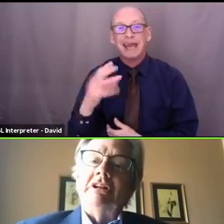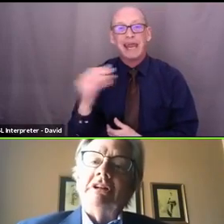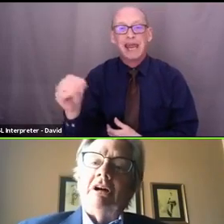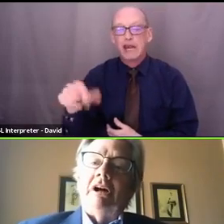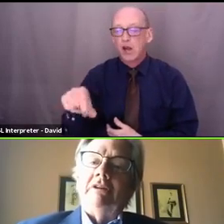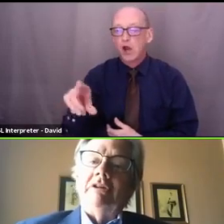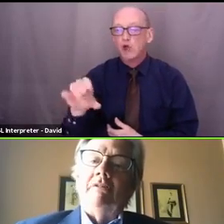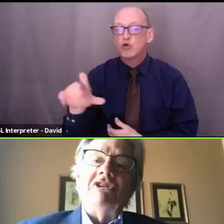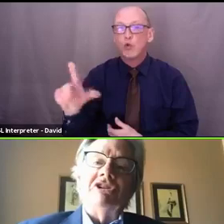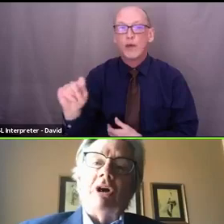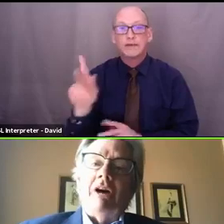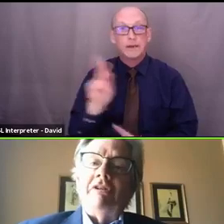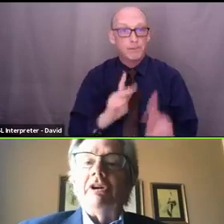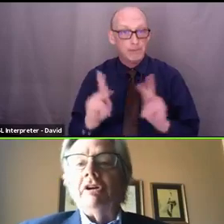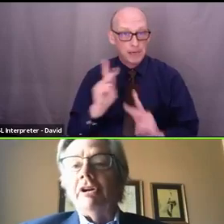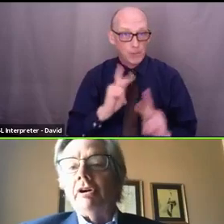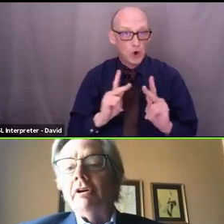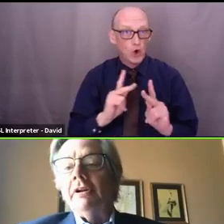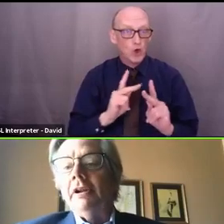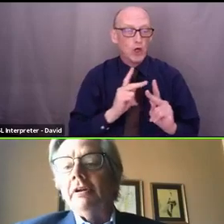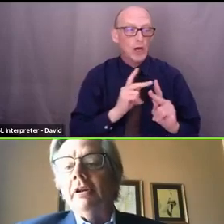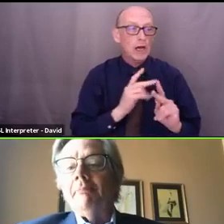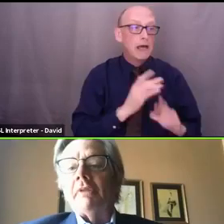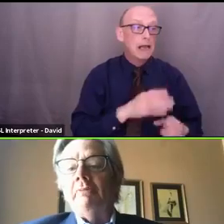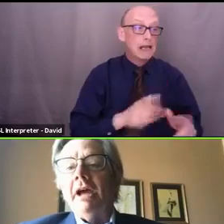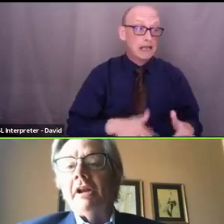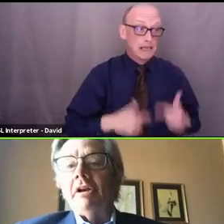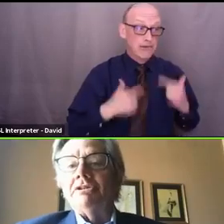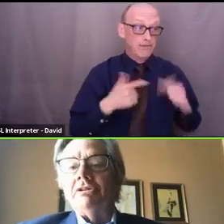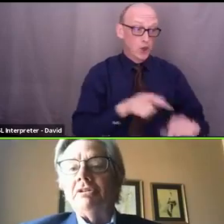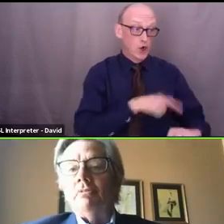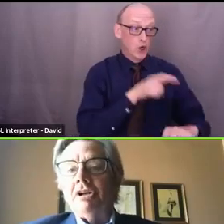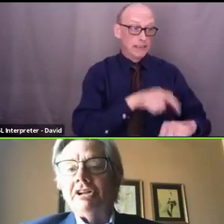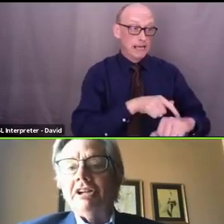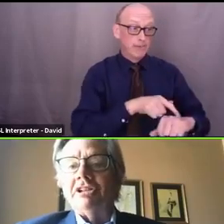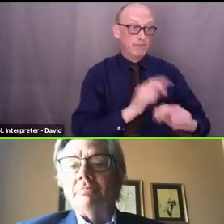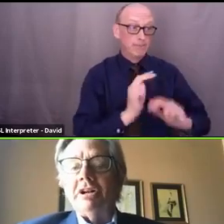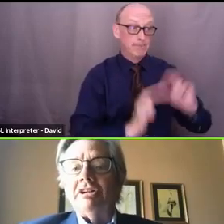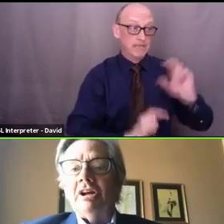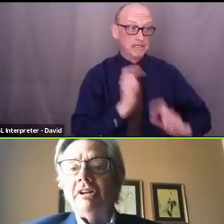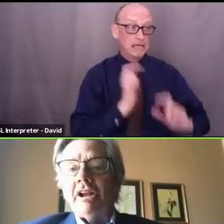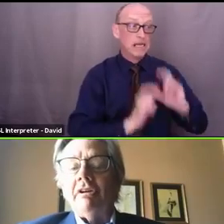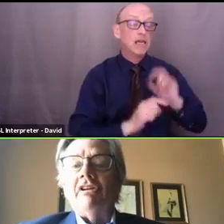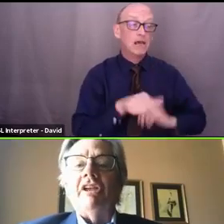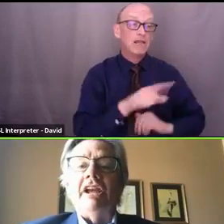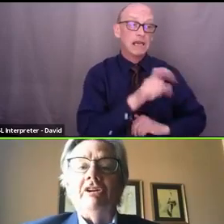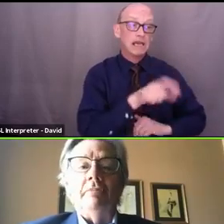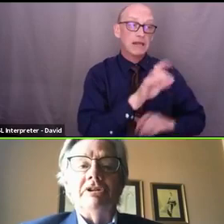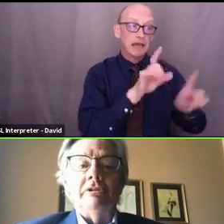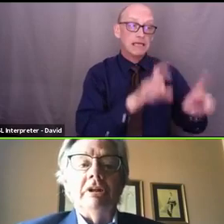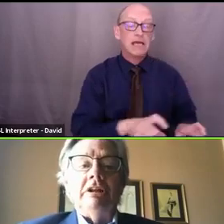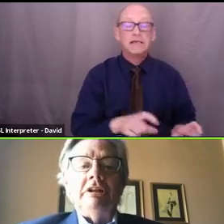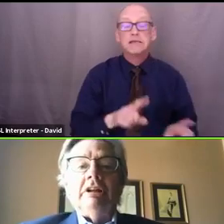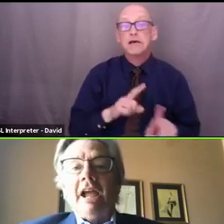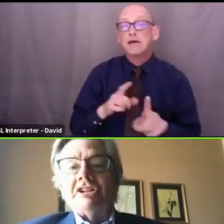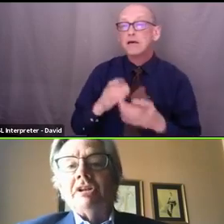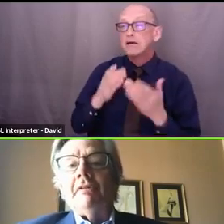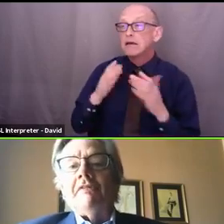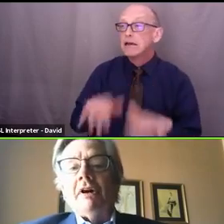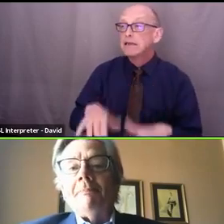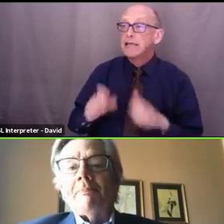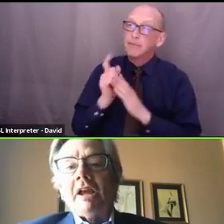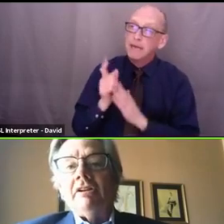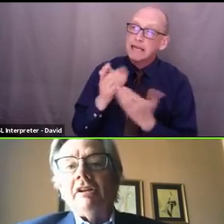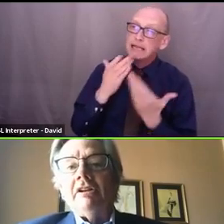this, voices often don't get heard. And Matt, I'd also want to take this minute, not only to thank you, but to ask